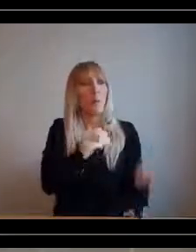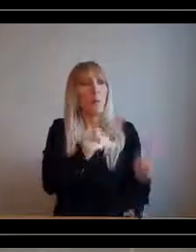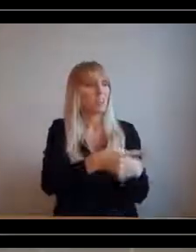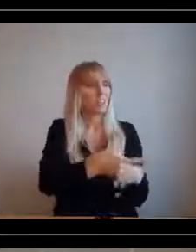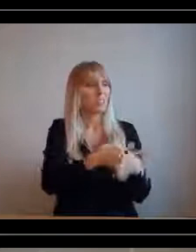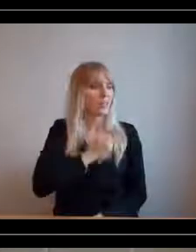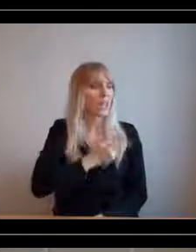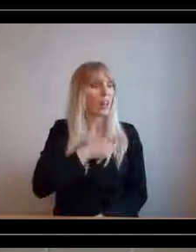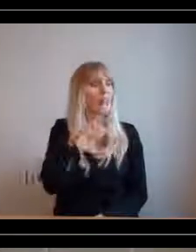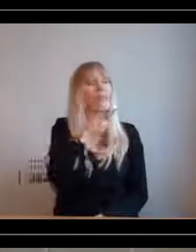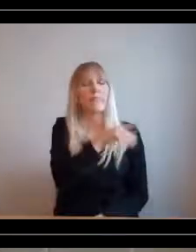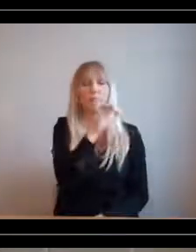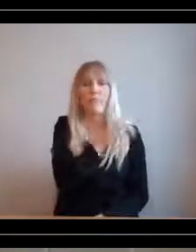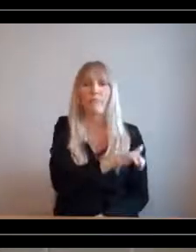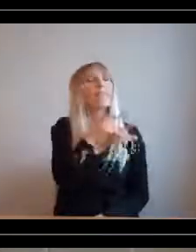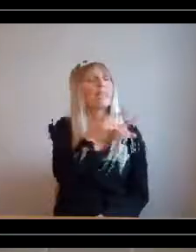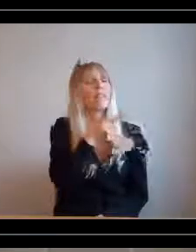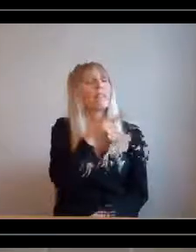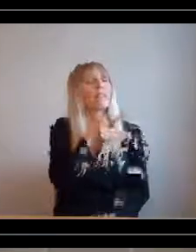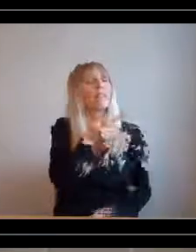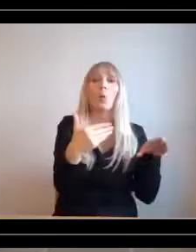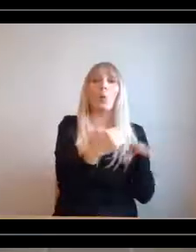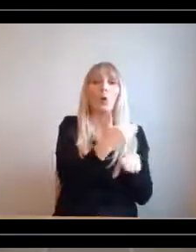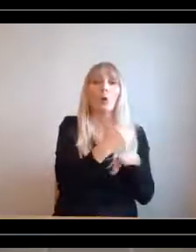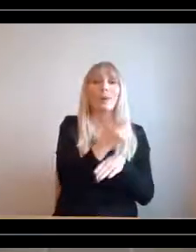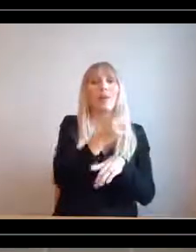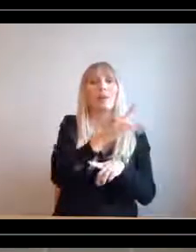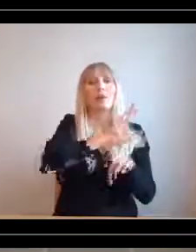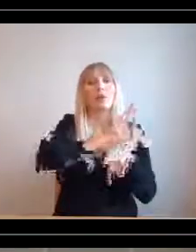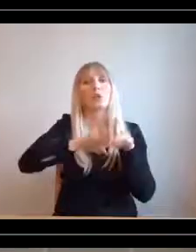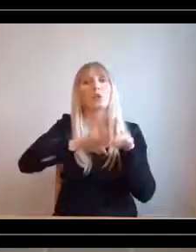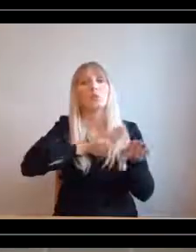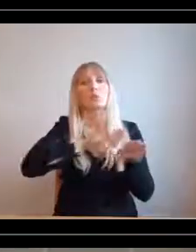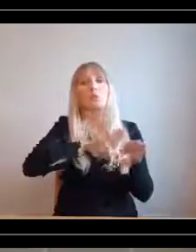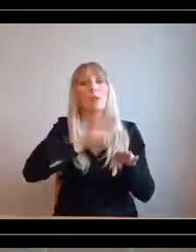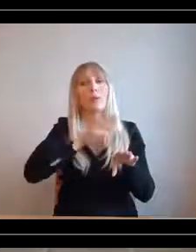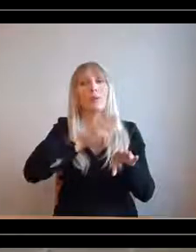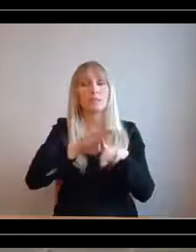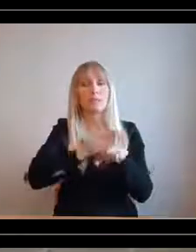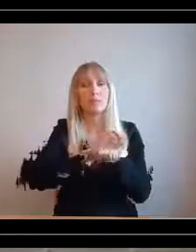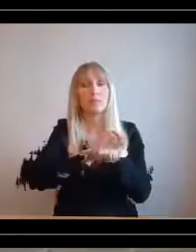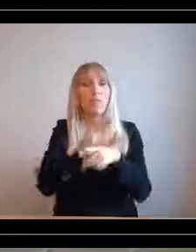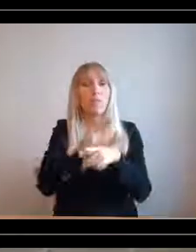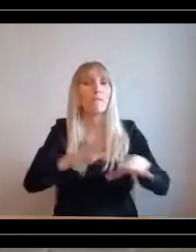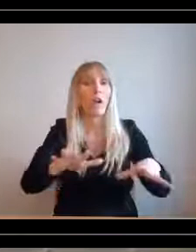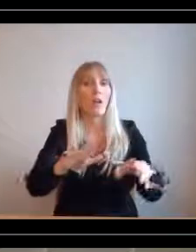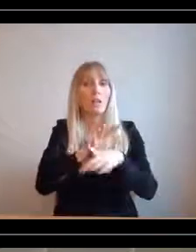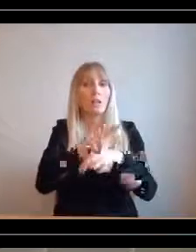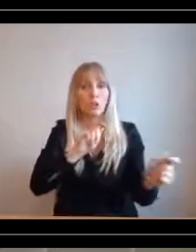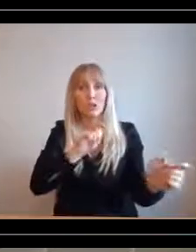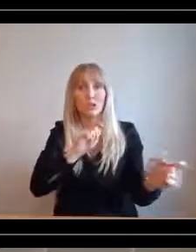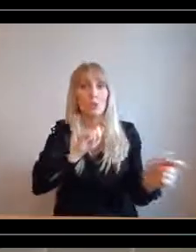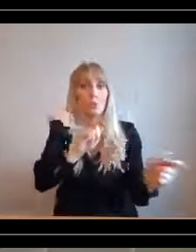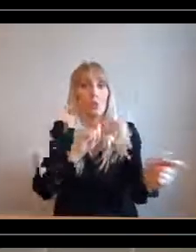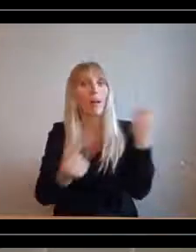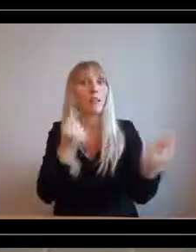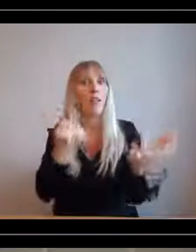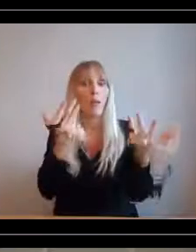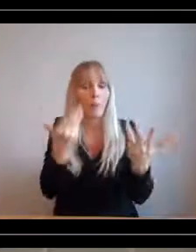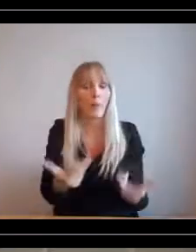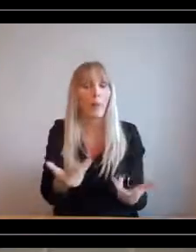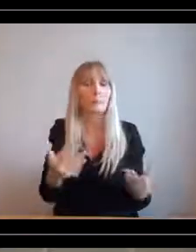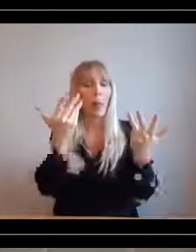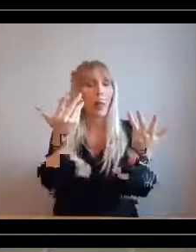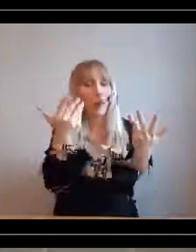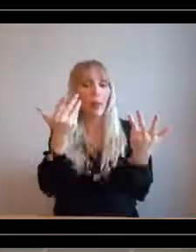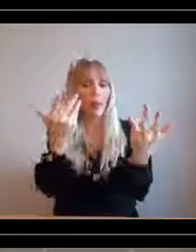It's about working and social practices that have emerged from COVID-19 pandemics changing everybody,